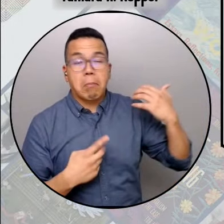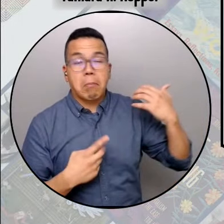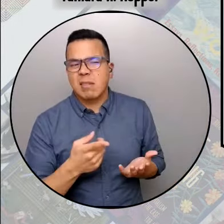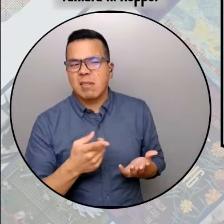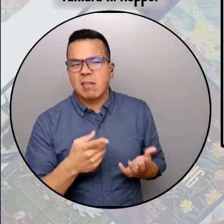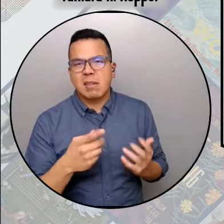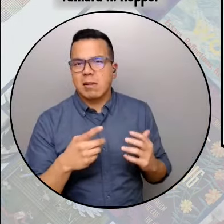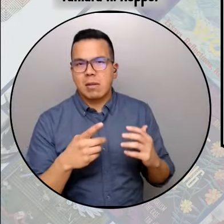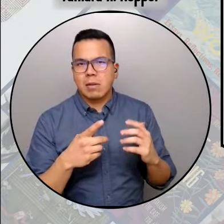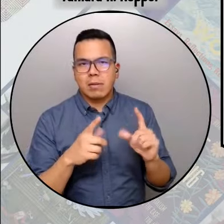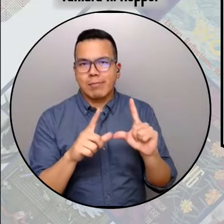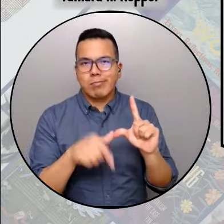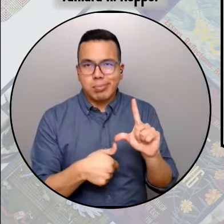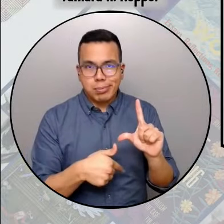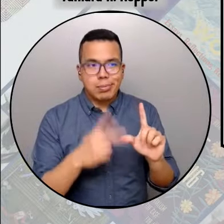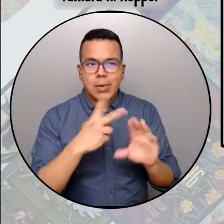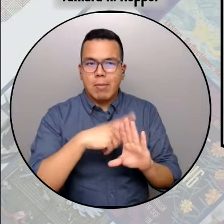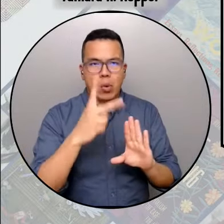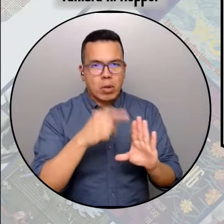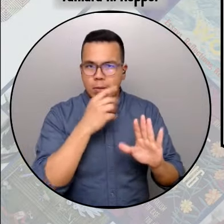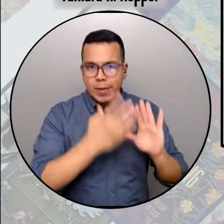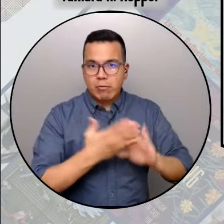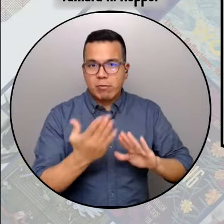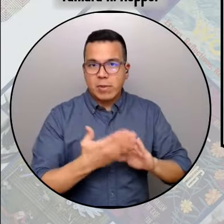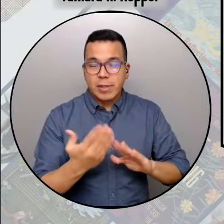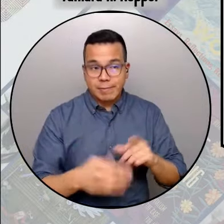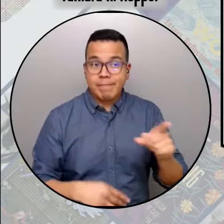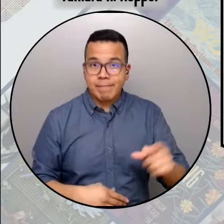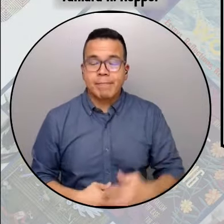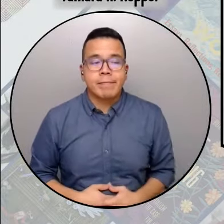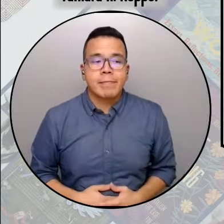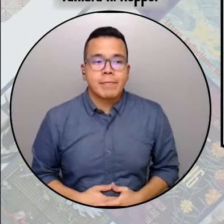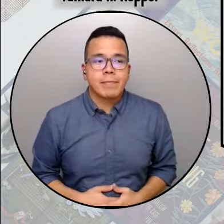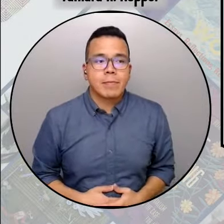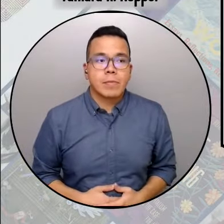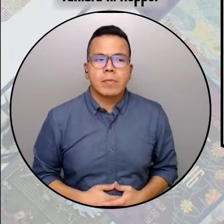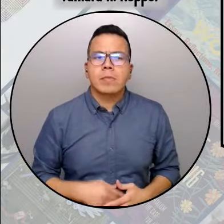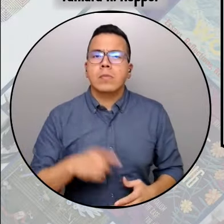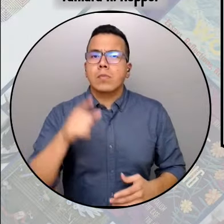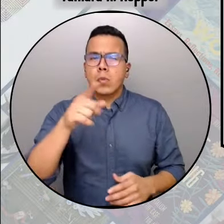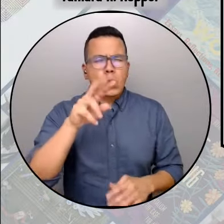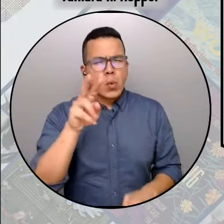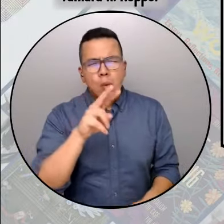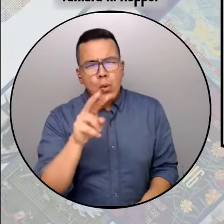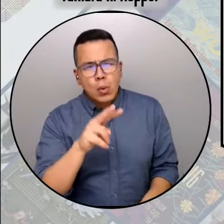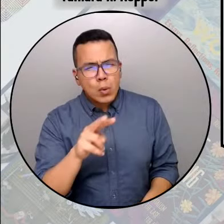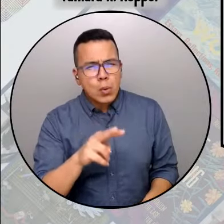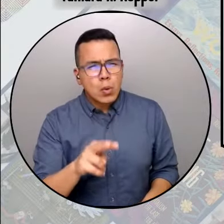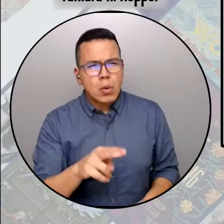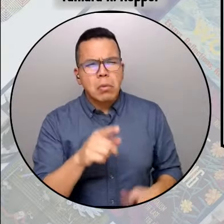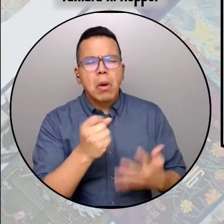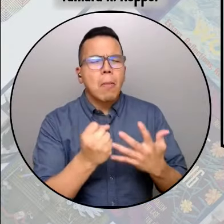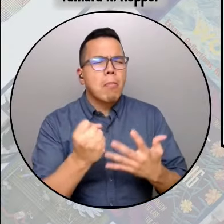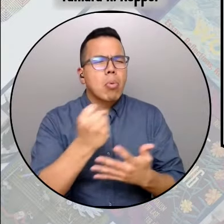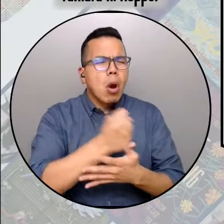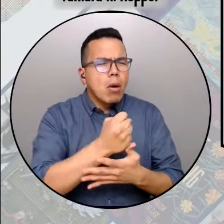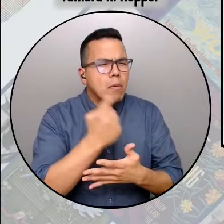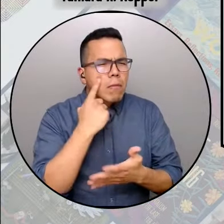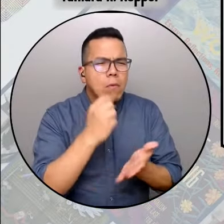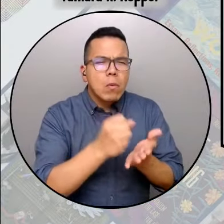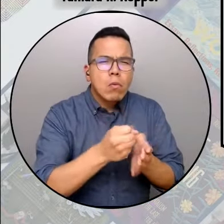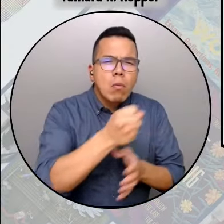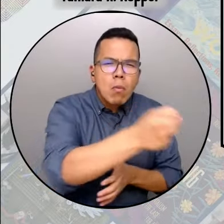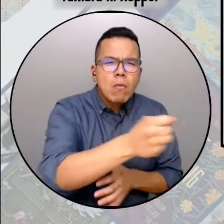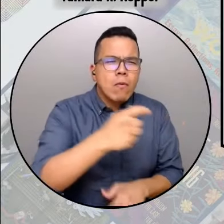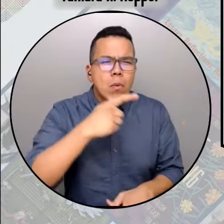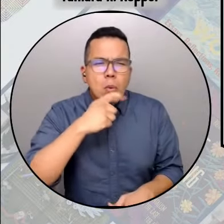no longer a program that's happening, right? And so if you look, what are their priorities for removal, right?